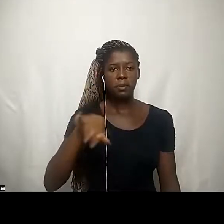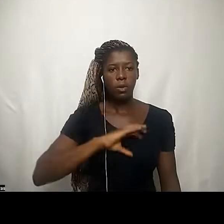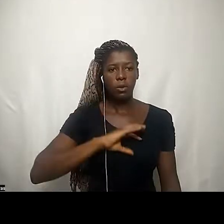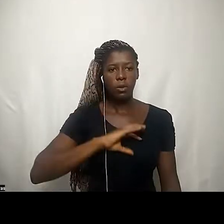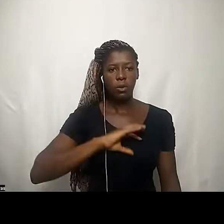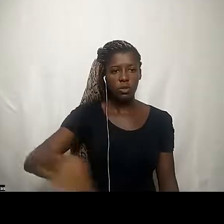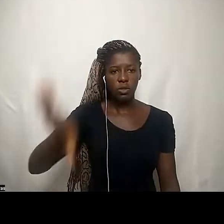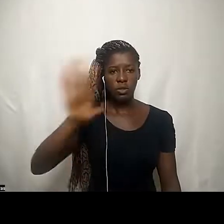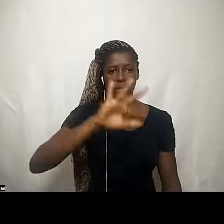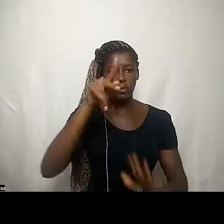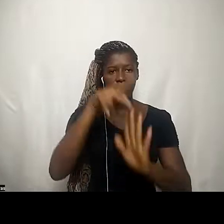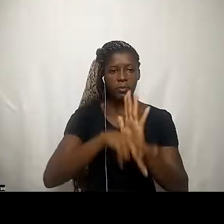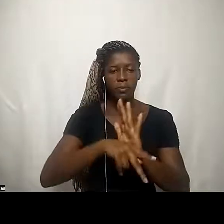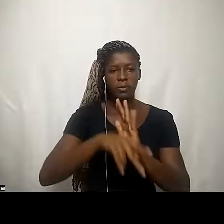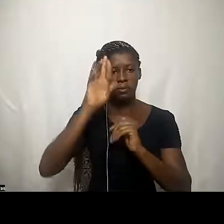the general